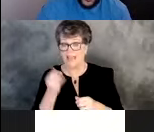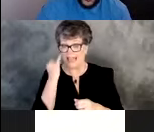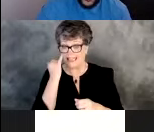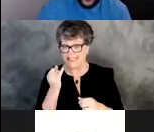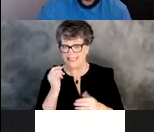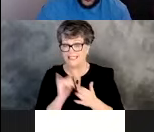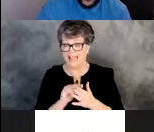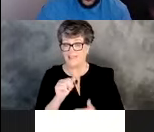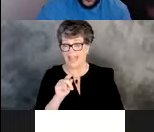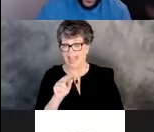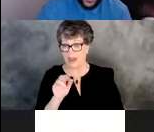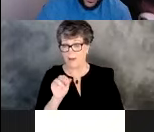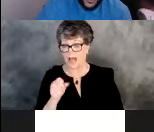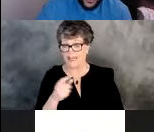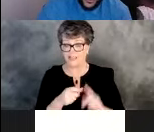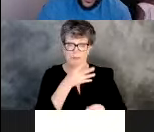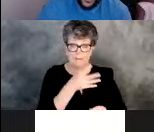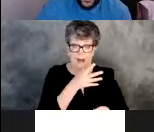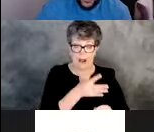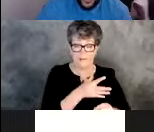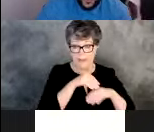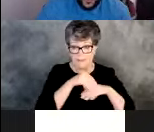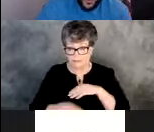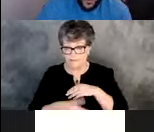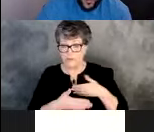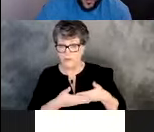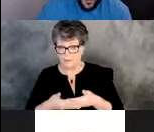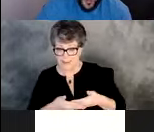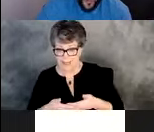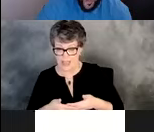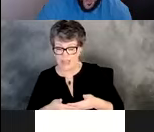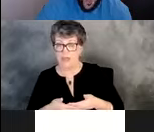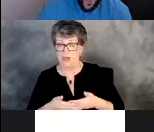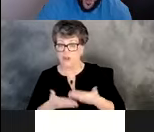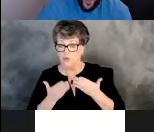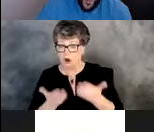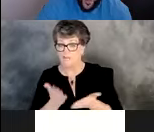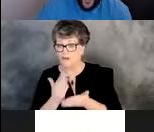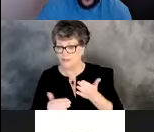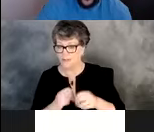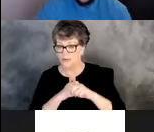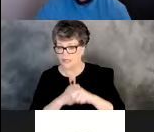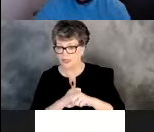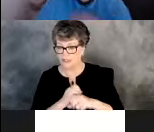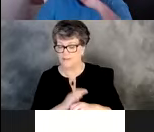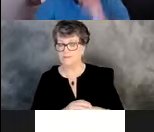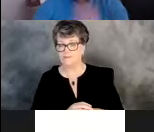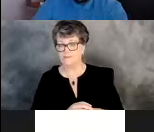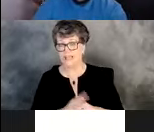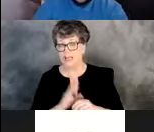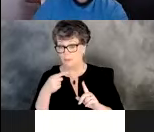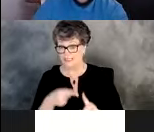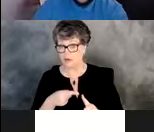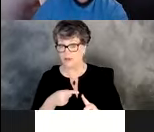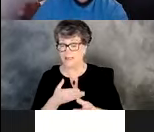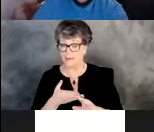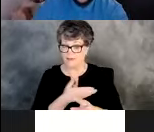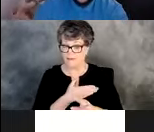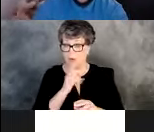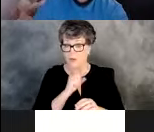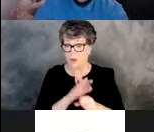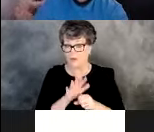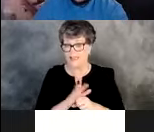the antibodies from the mom can be transmitted to the kid to offer some protection, in particular before they're old enough